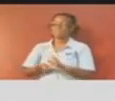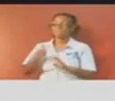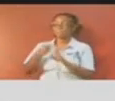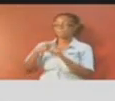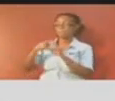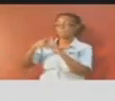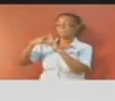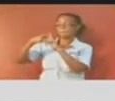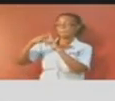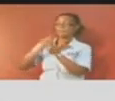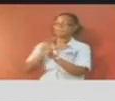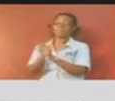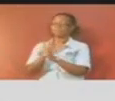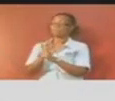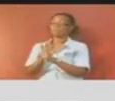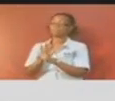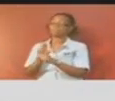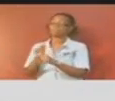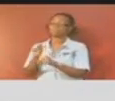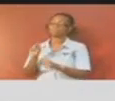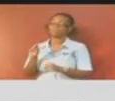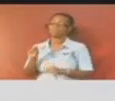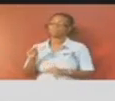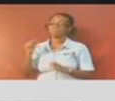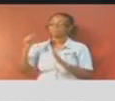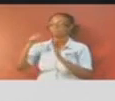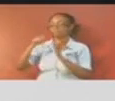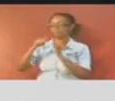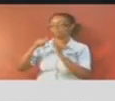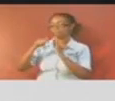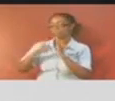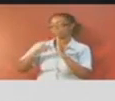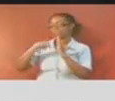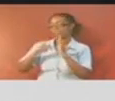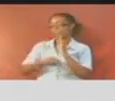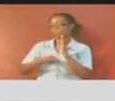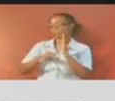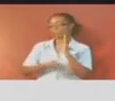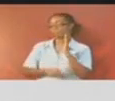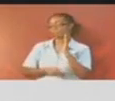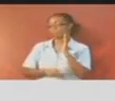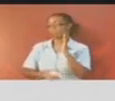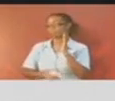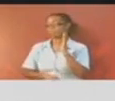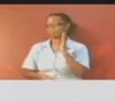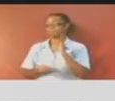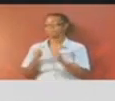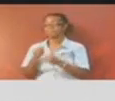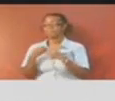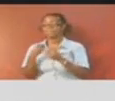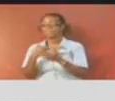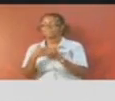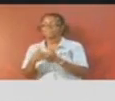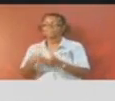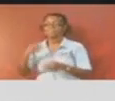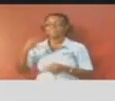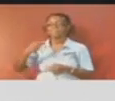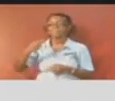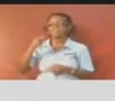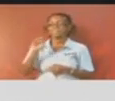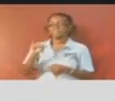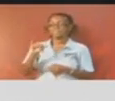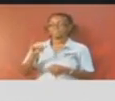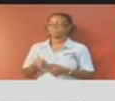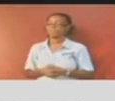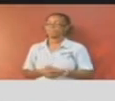Seeing the benefit of vaccinating very quickly your population and getting that herd immunity there, and we are seeing the drop in the number of cases, and